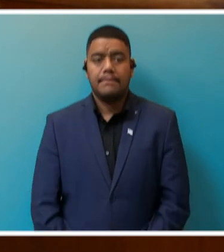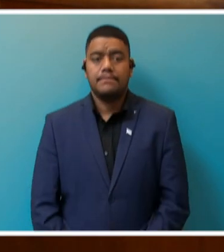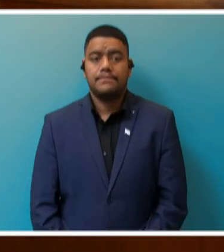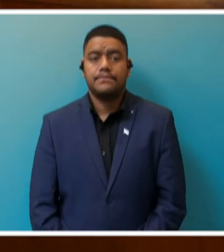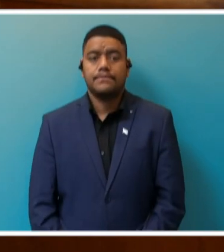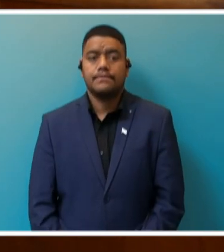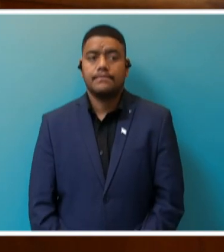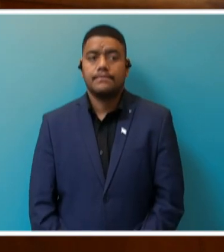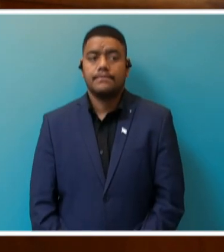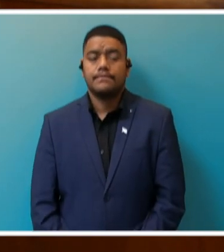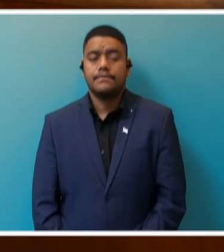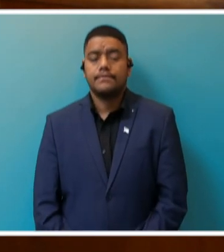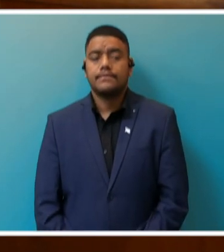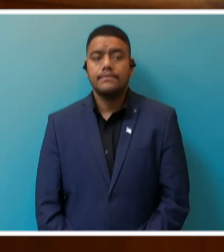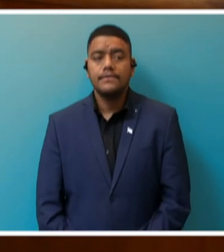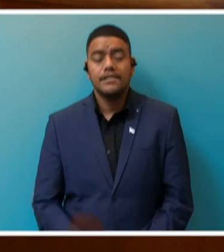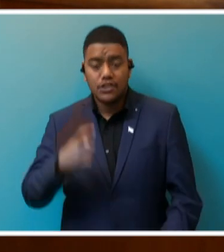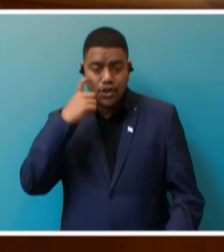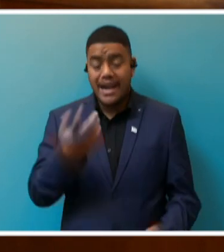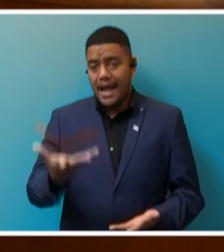to its latest version.